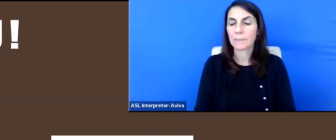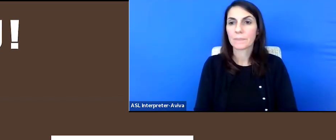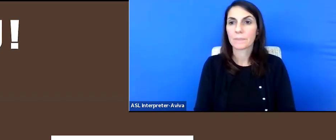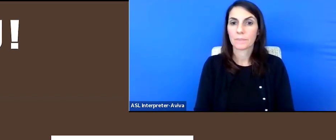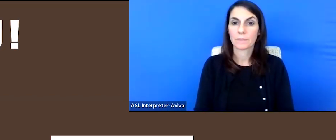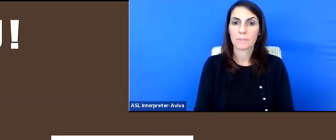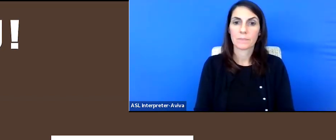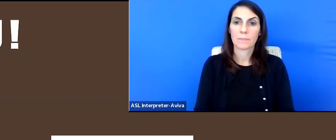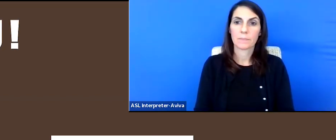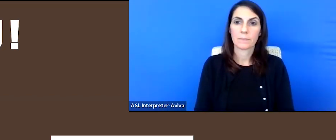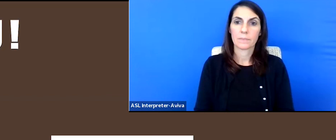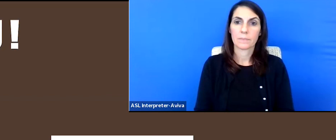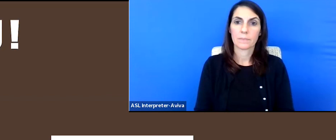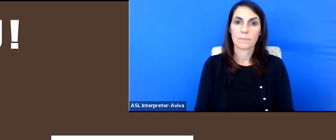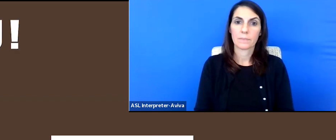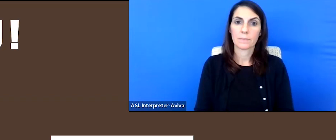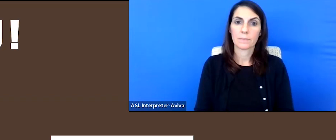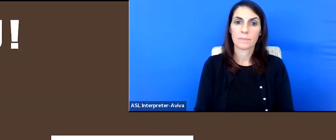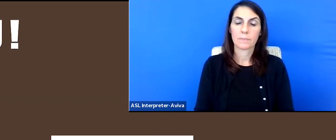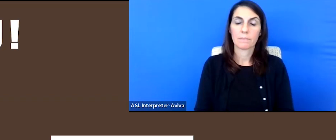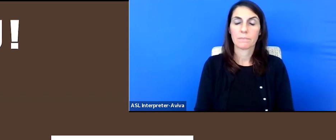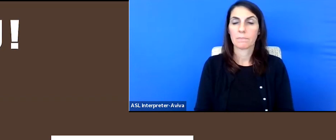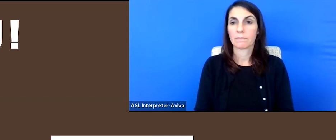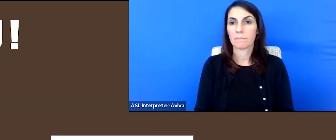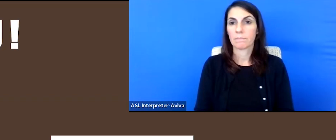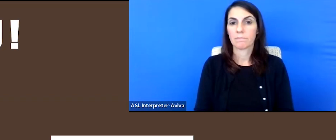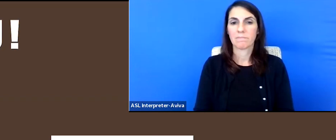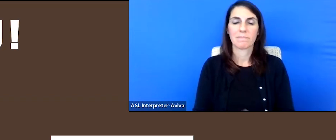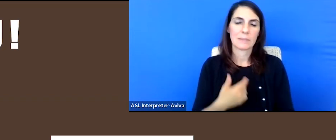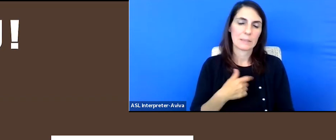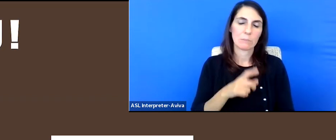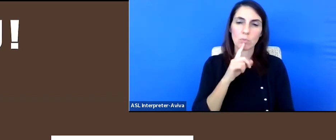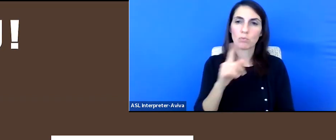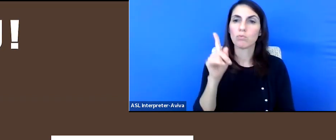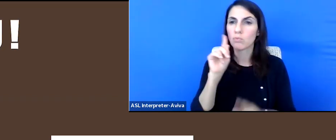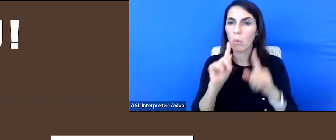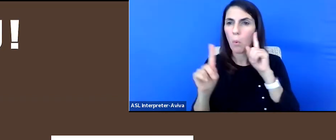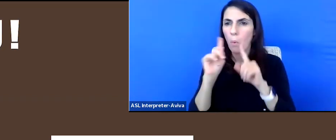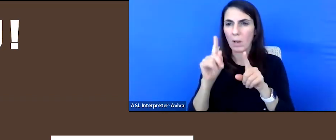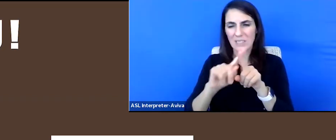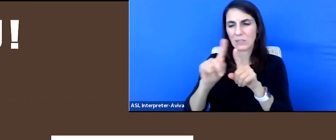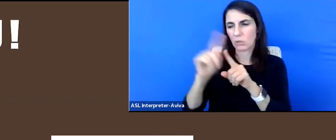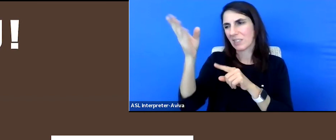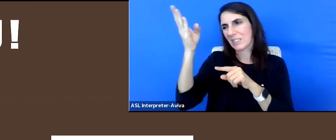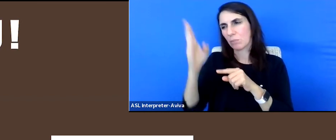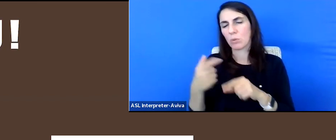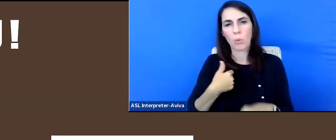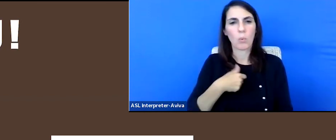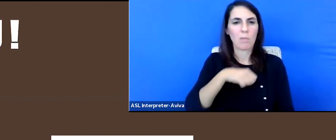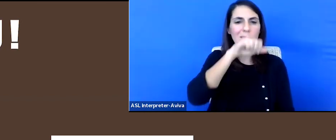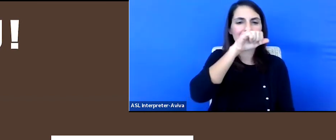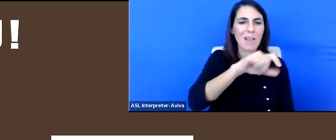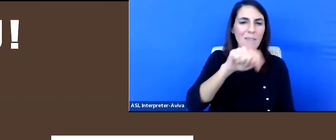And as I'm sure you can hear from everybody that was speaking today, we truly love this project.